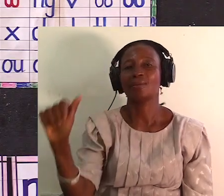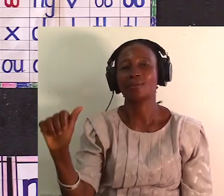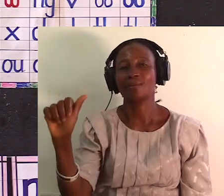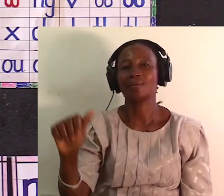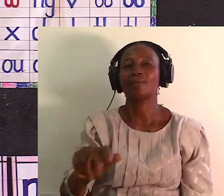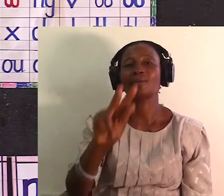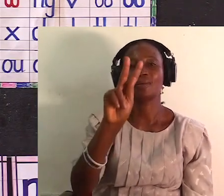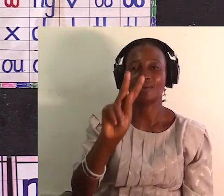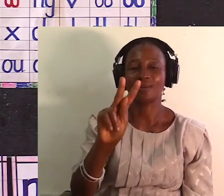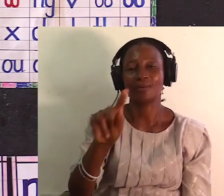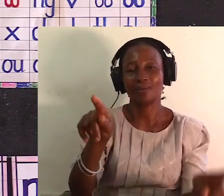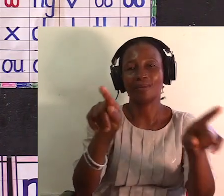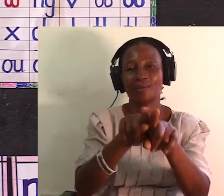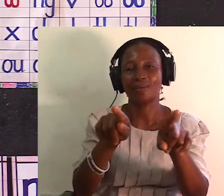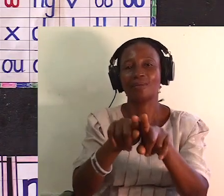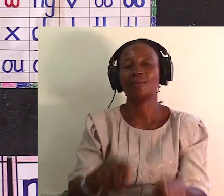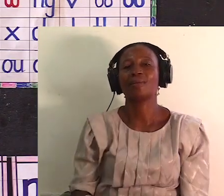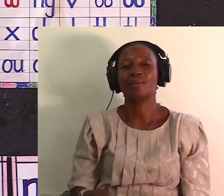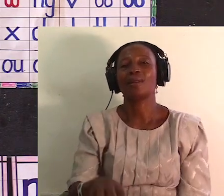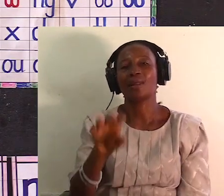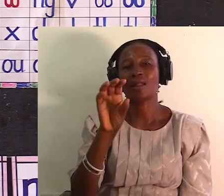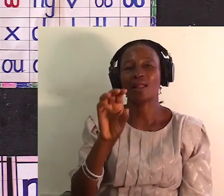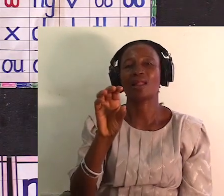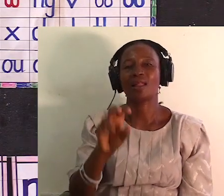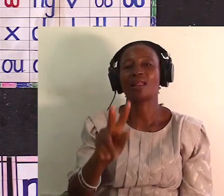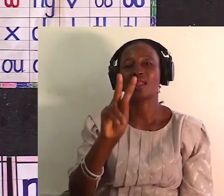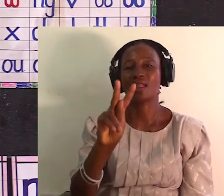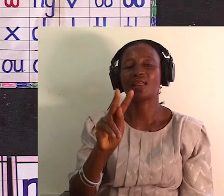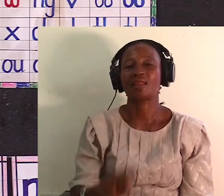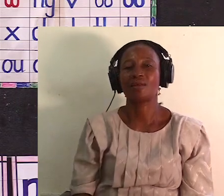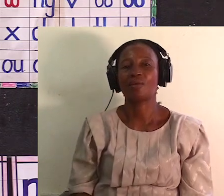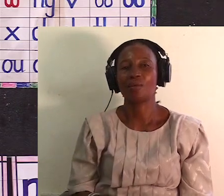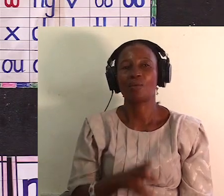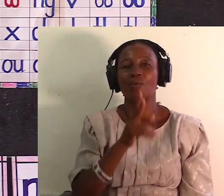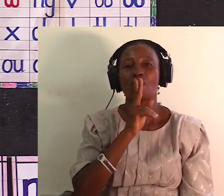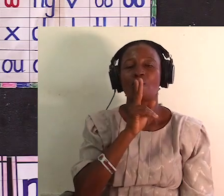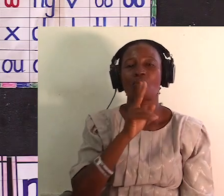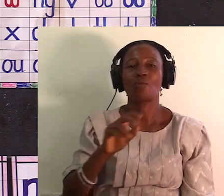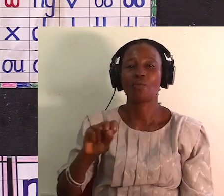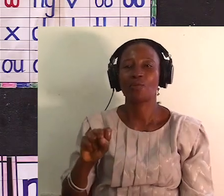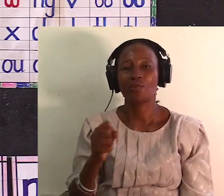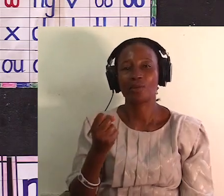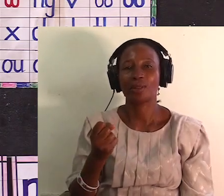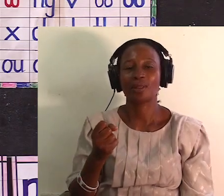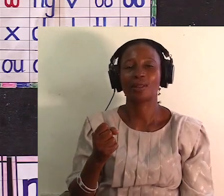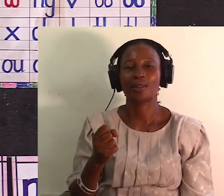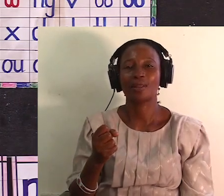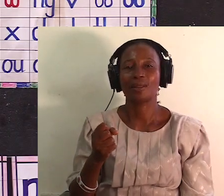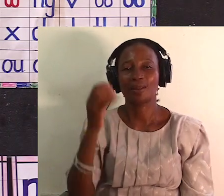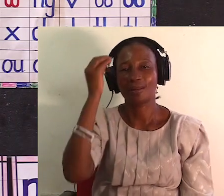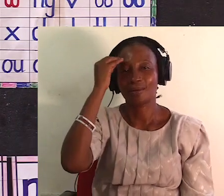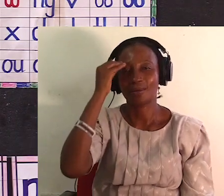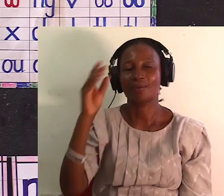sound. Very good. Who is in a position to sing that k sound?